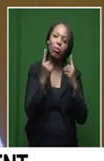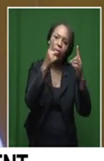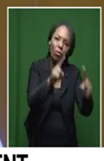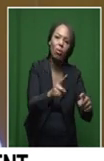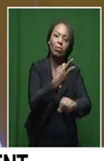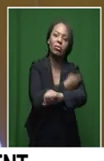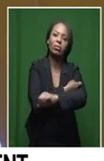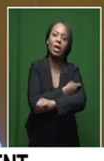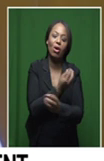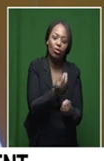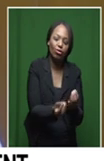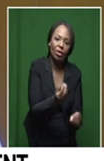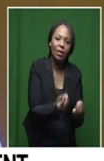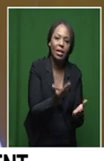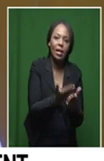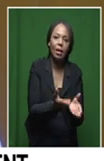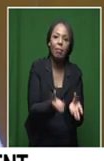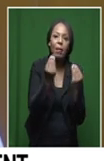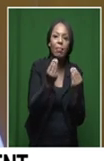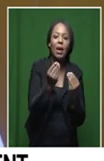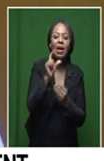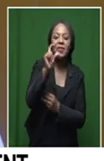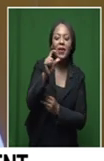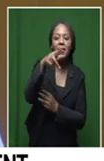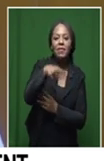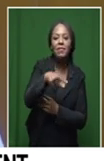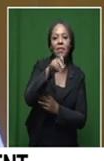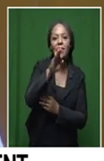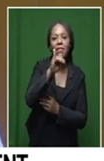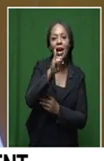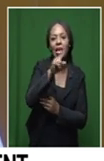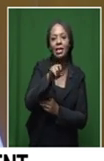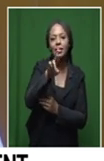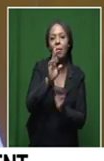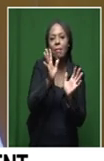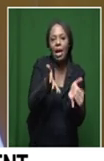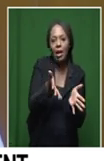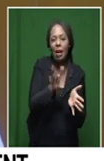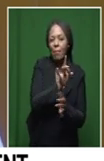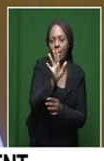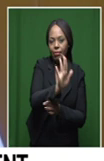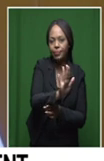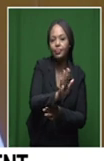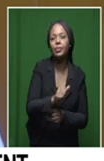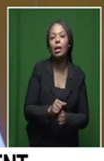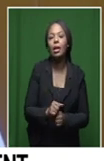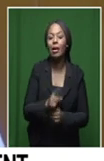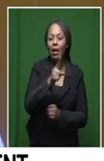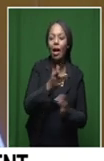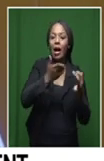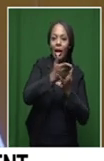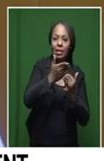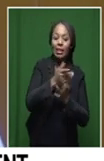can only receive the Pfizer vaccine, so they will need to access a site that